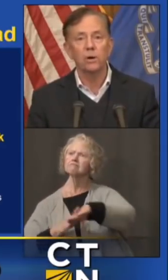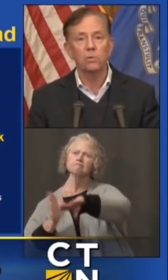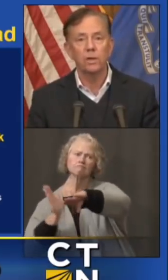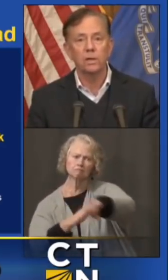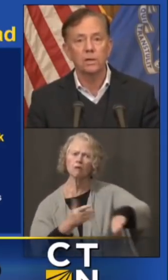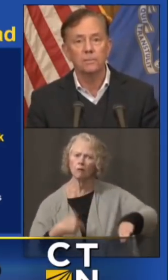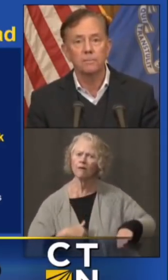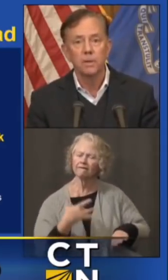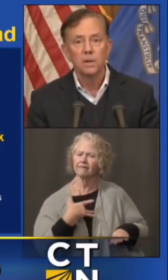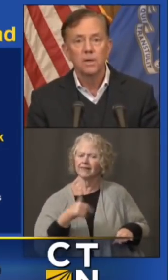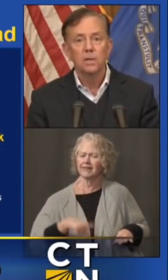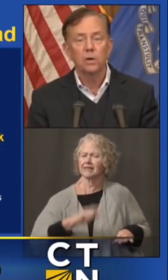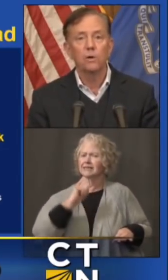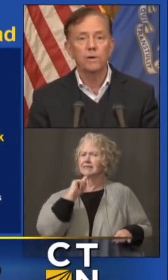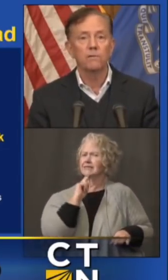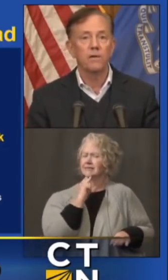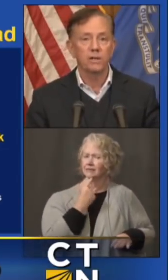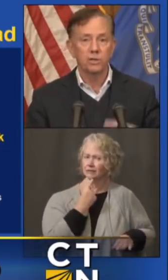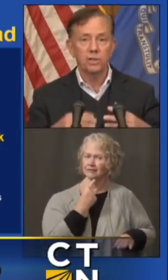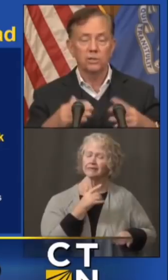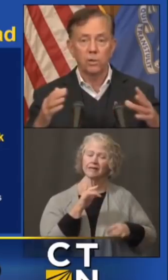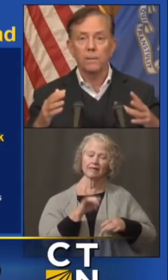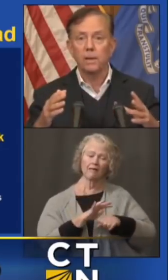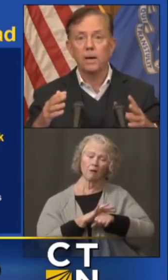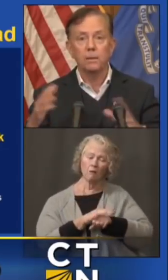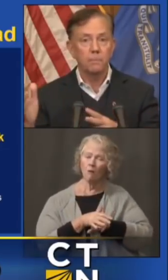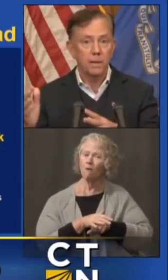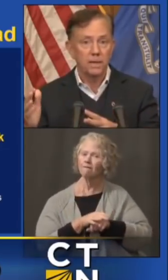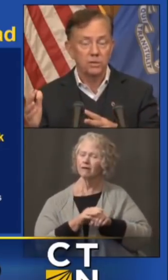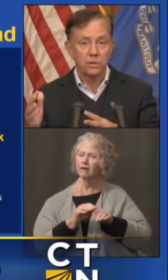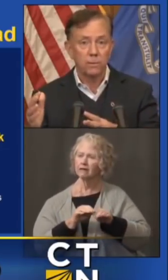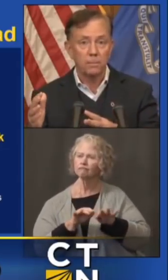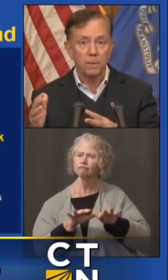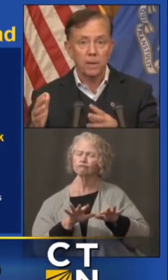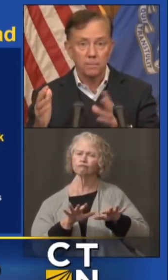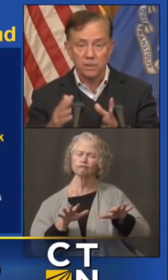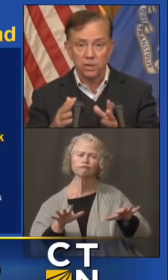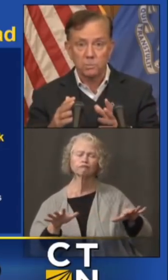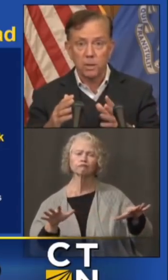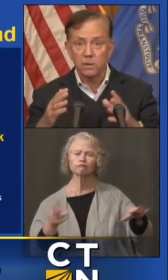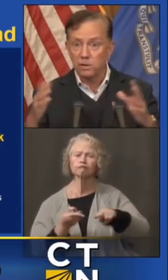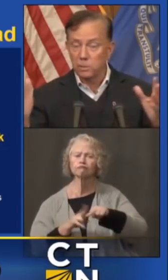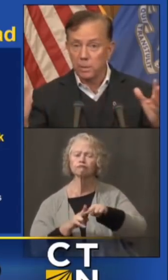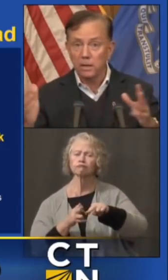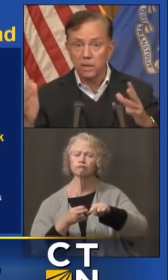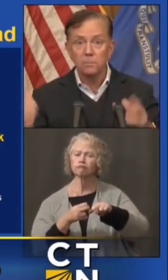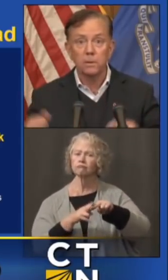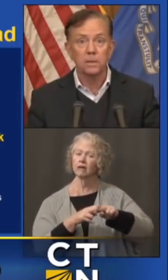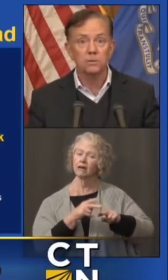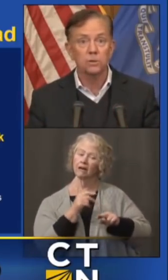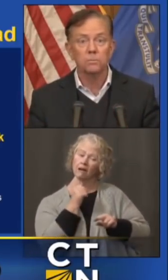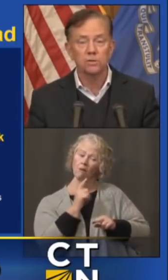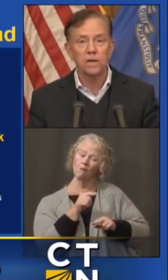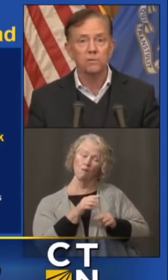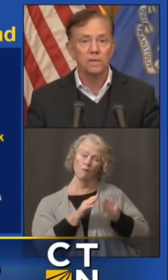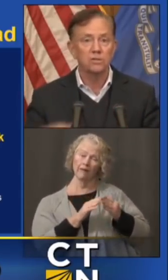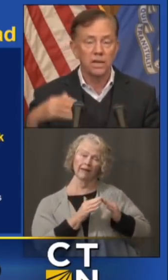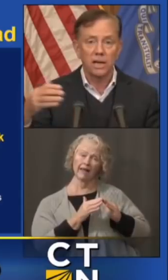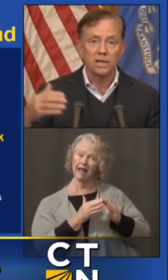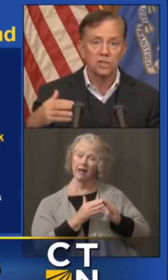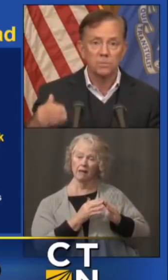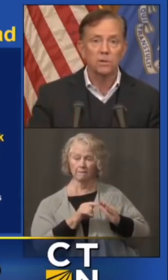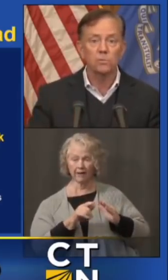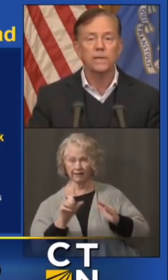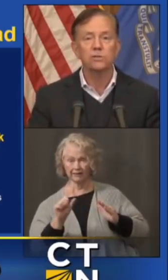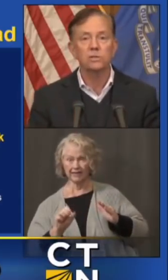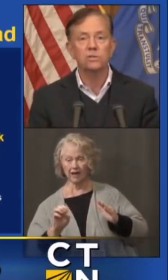and we know that the COVID infection is ramping up, and it's ramping up not just by municipality, but in terms of southeast